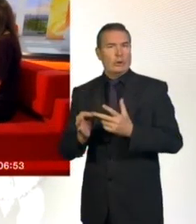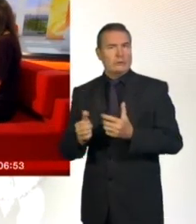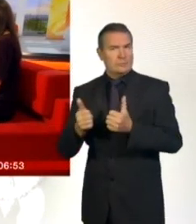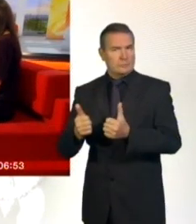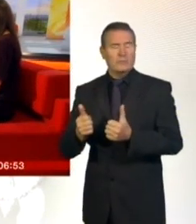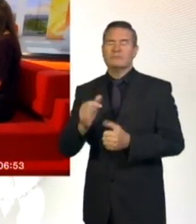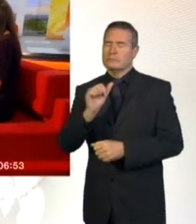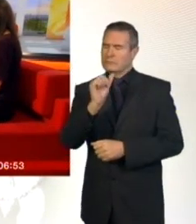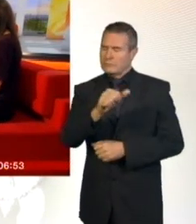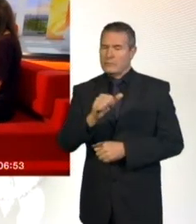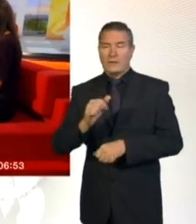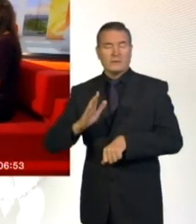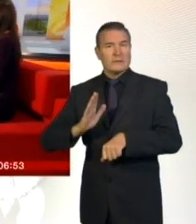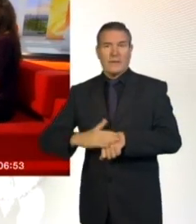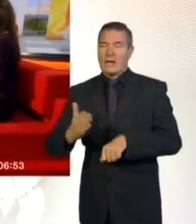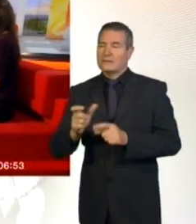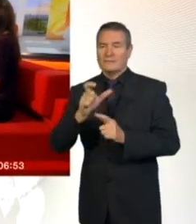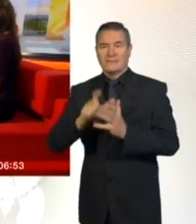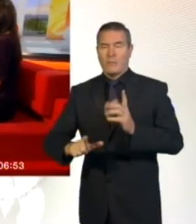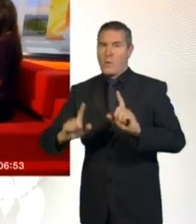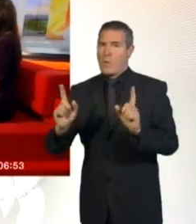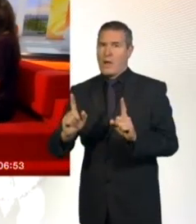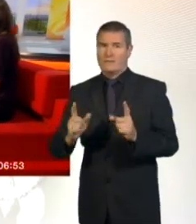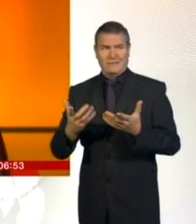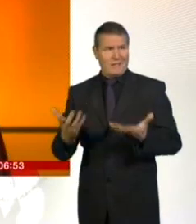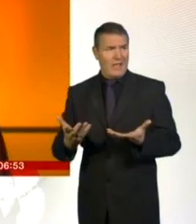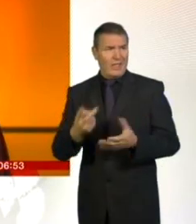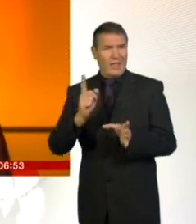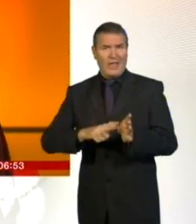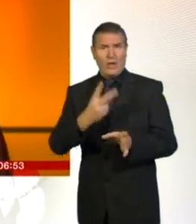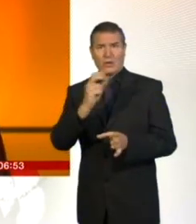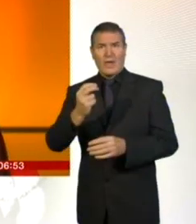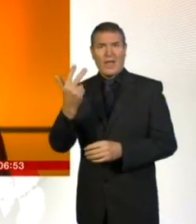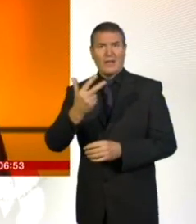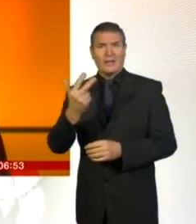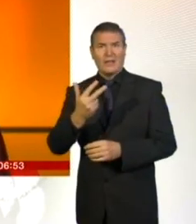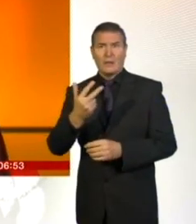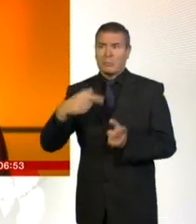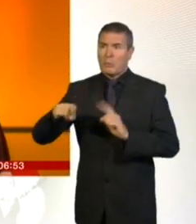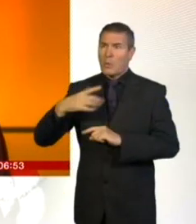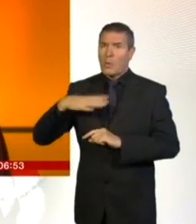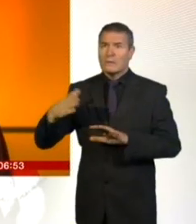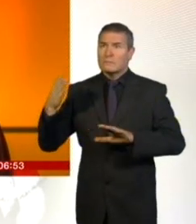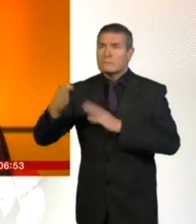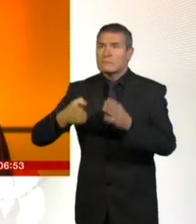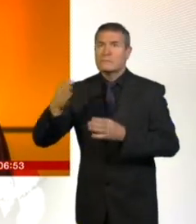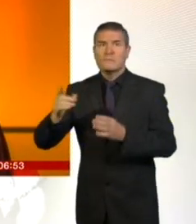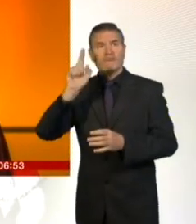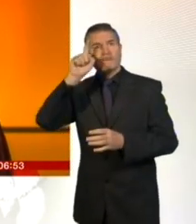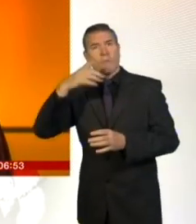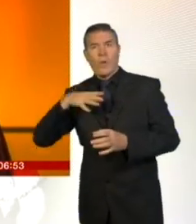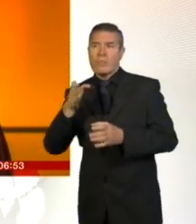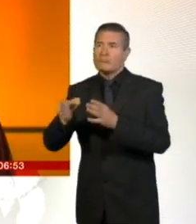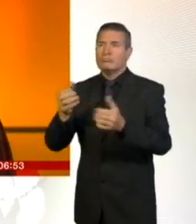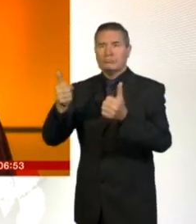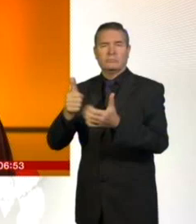Absolutely. It doesn't matter what the disability is. You know, it is 2018. People should be able to go and do what they want to do, be able to shop as they